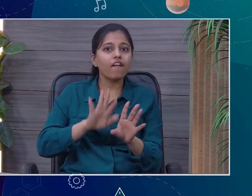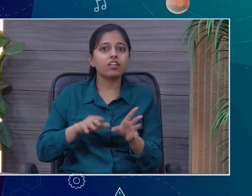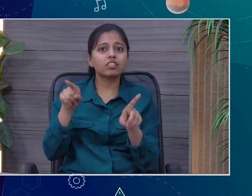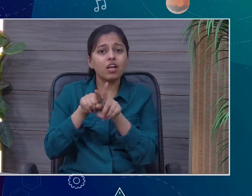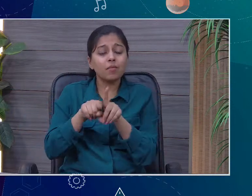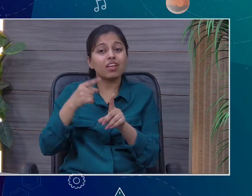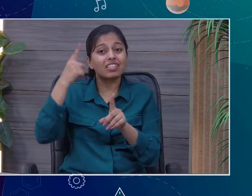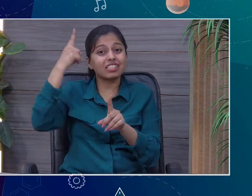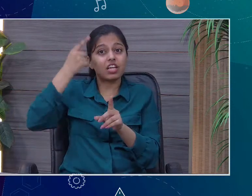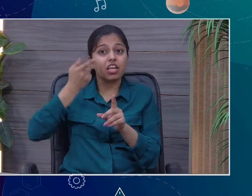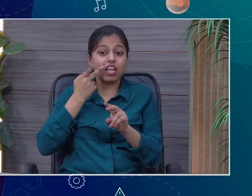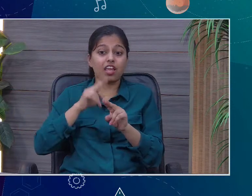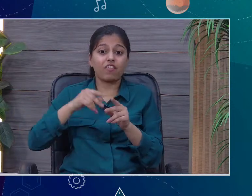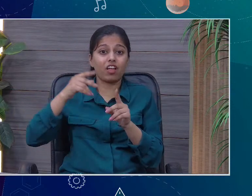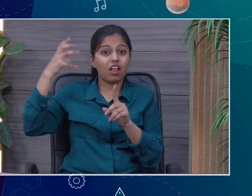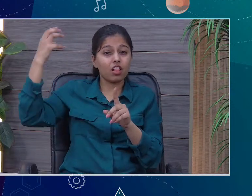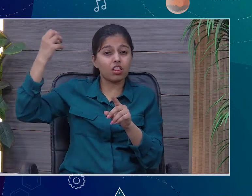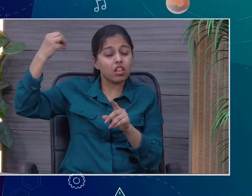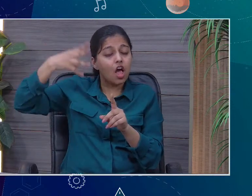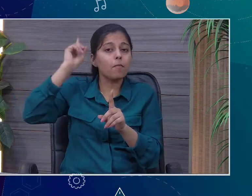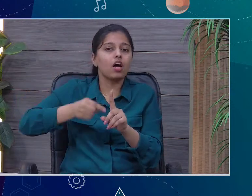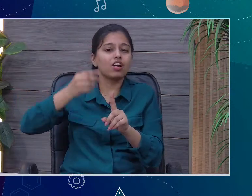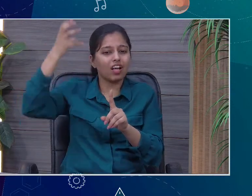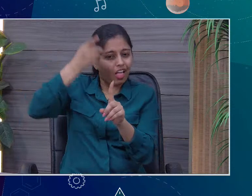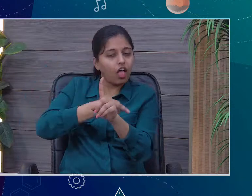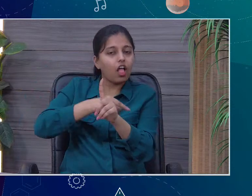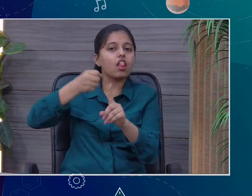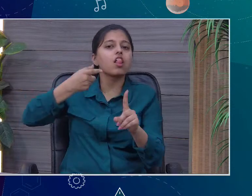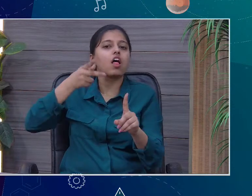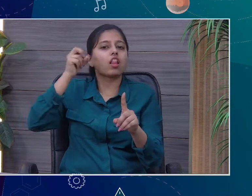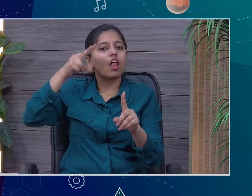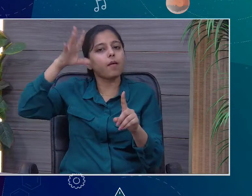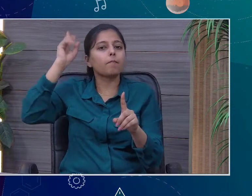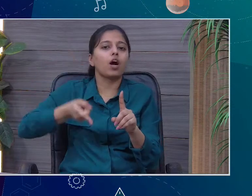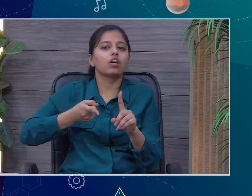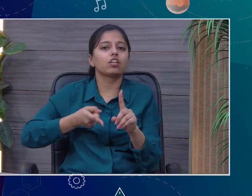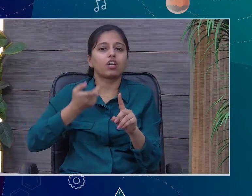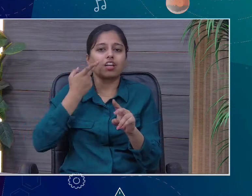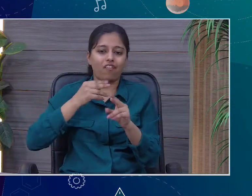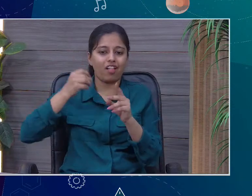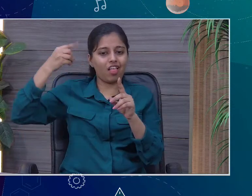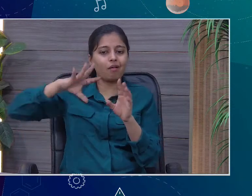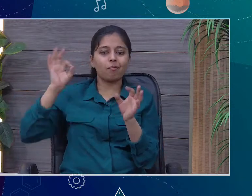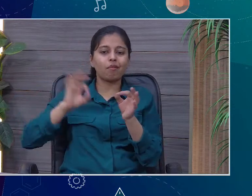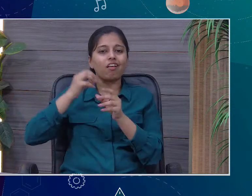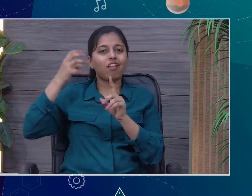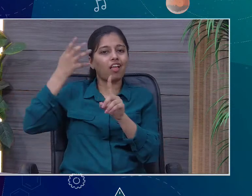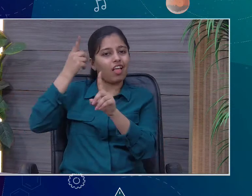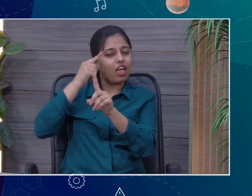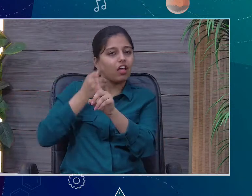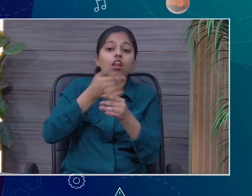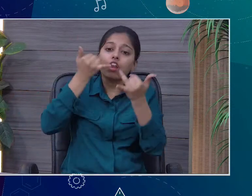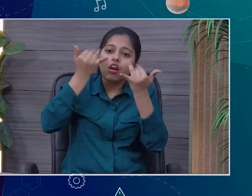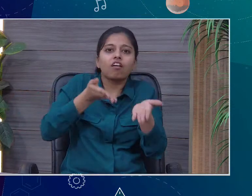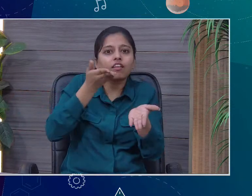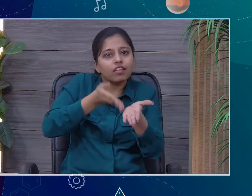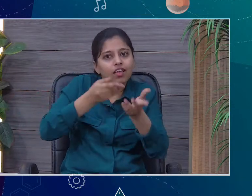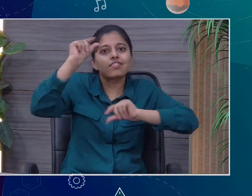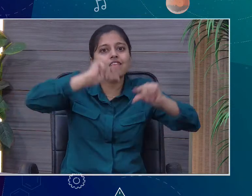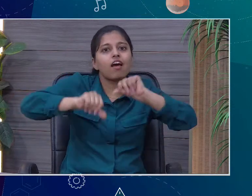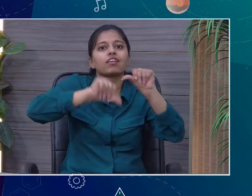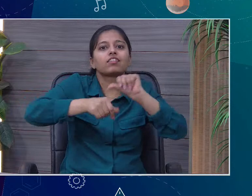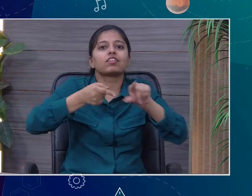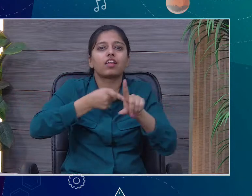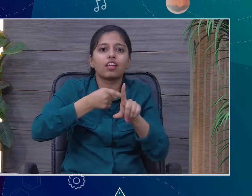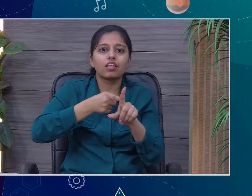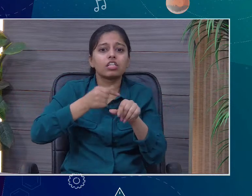have some light, and a shadow is then formed, and then after so here that comes the science part, right? Yes, the science part